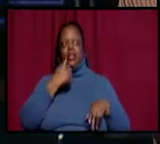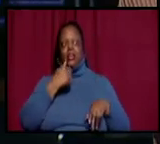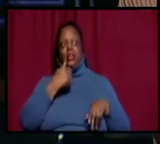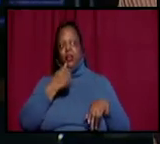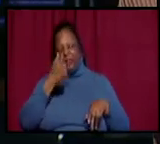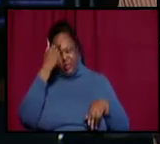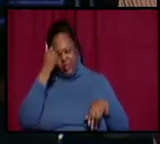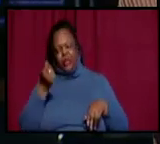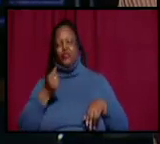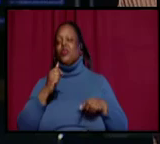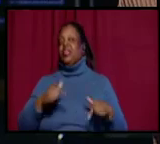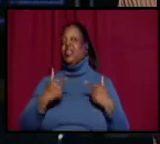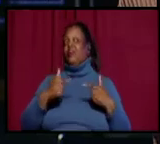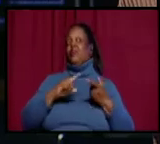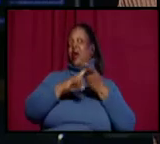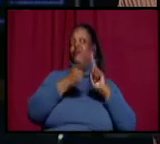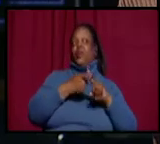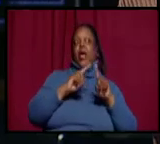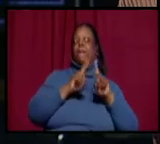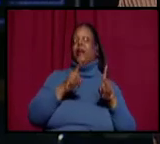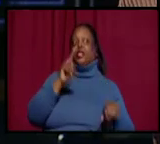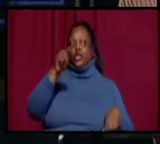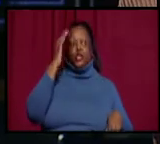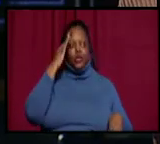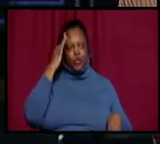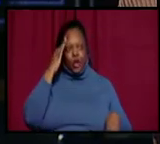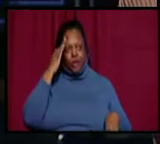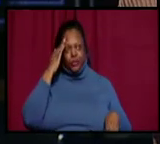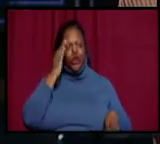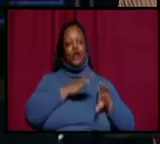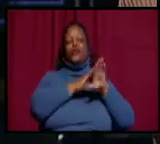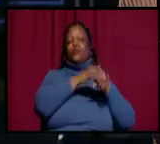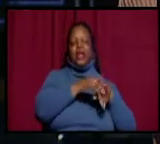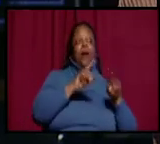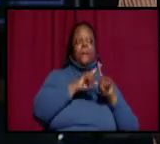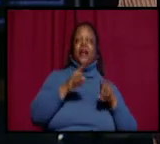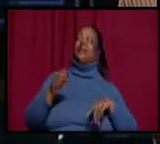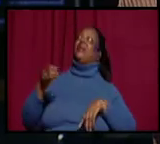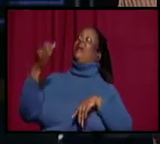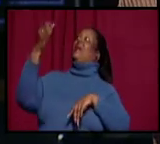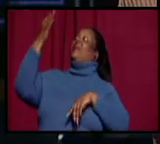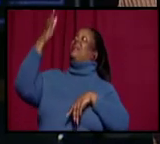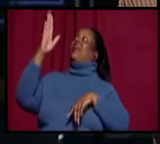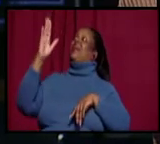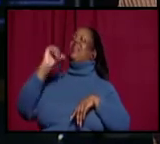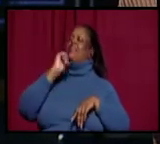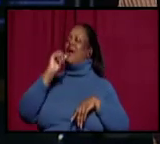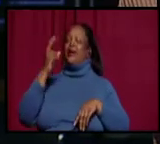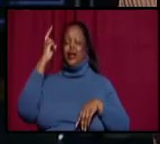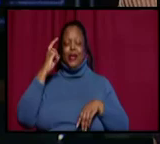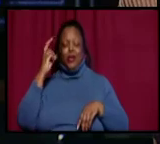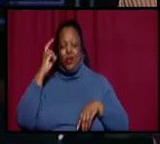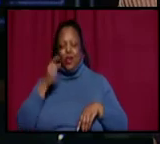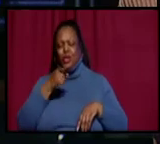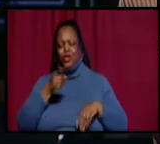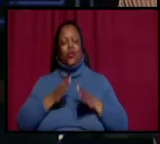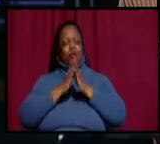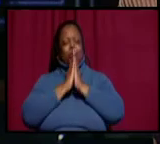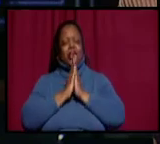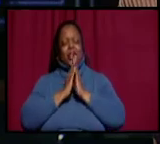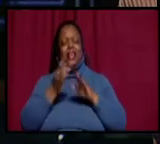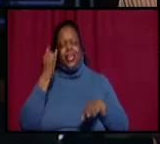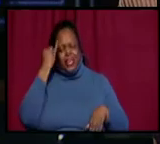your friend? Right, Lord Jesus. But you're praying. But the Bible says God does not hear some prayers. He said if